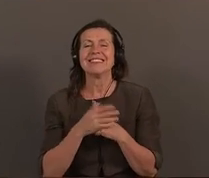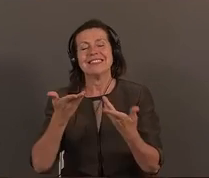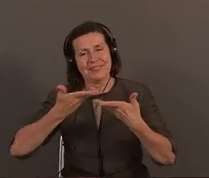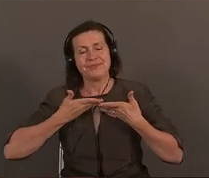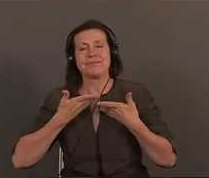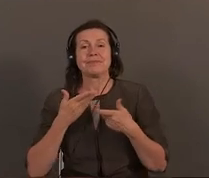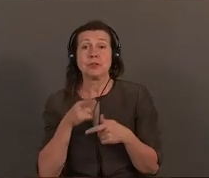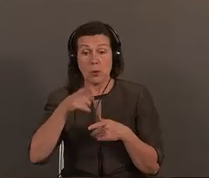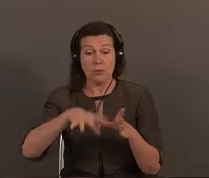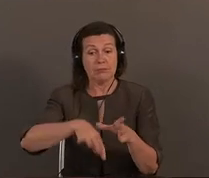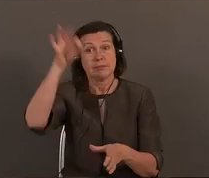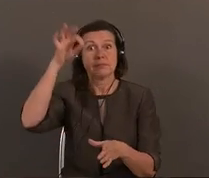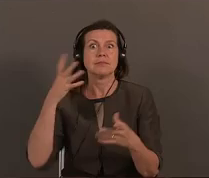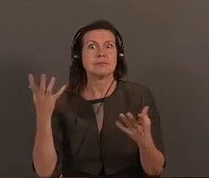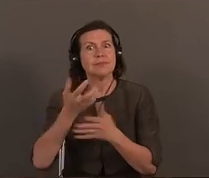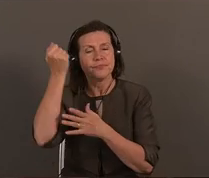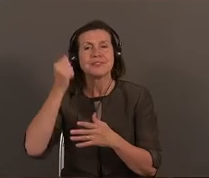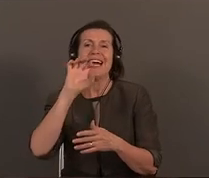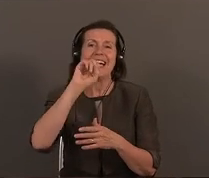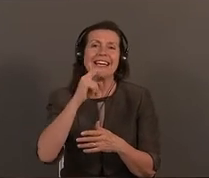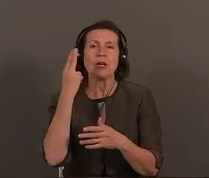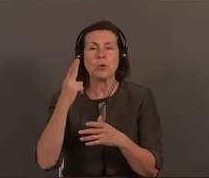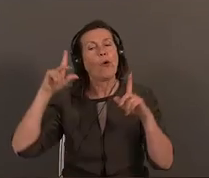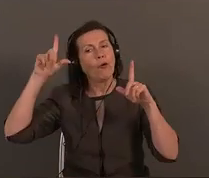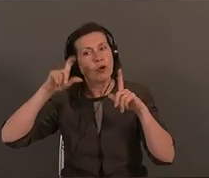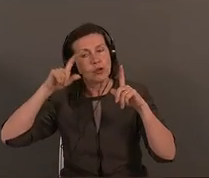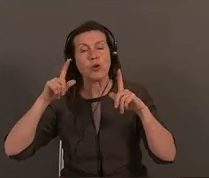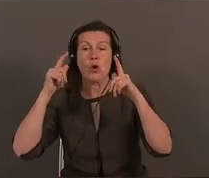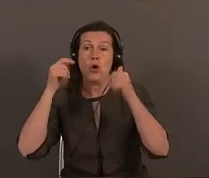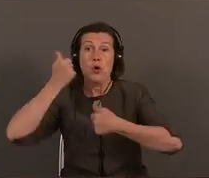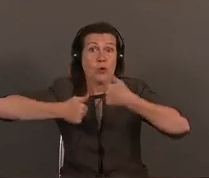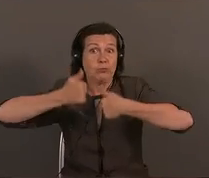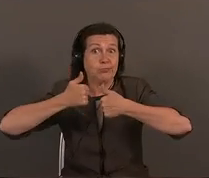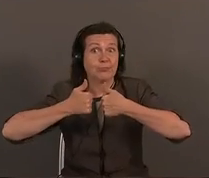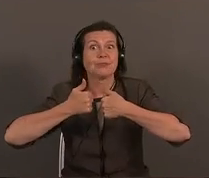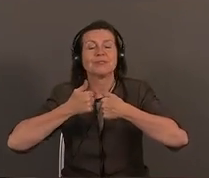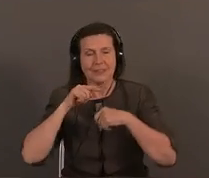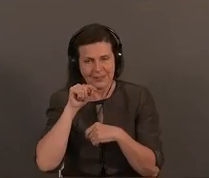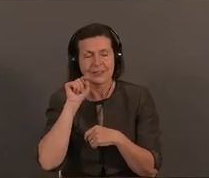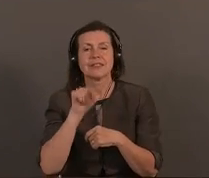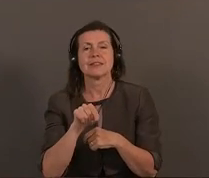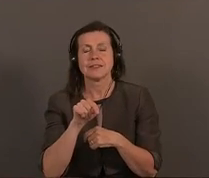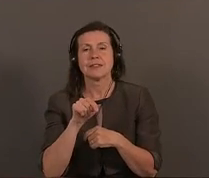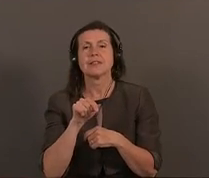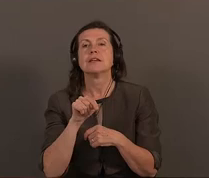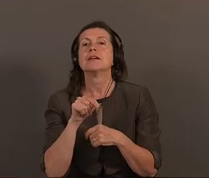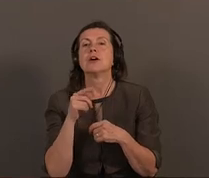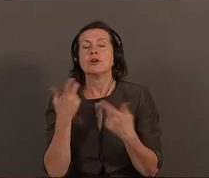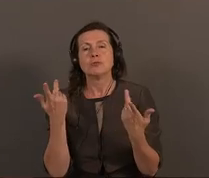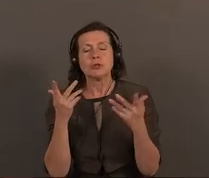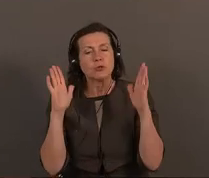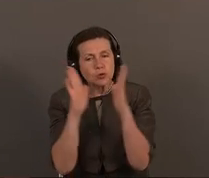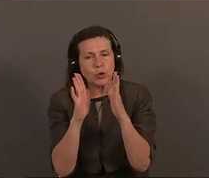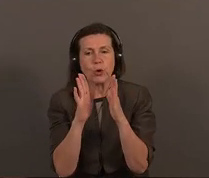to join the roaming EU photo contest, you send a picture, I'm just reading this, with a short description